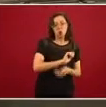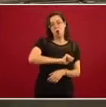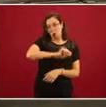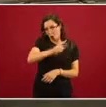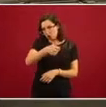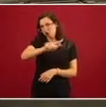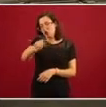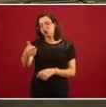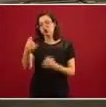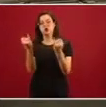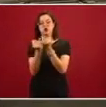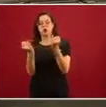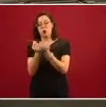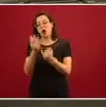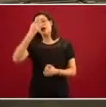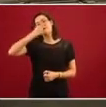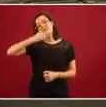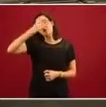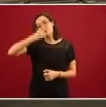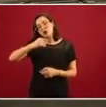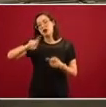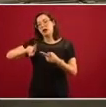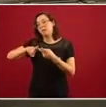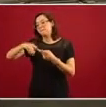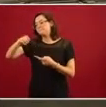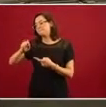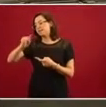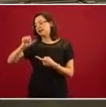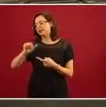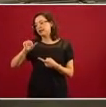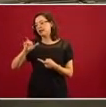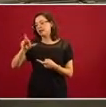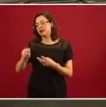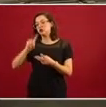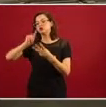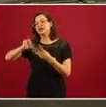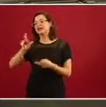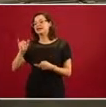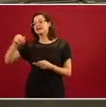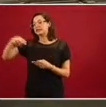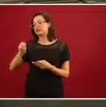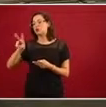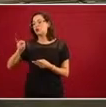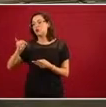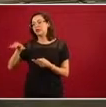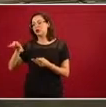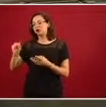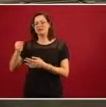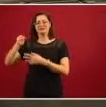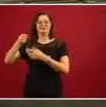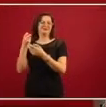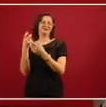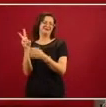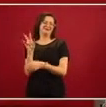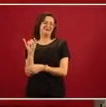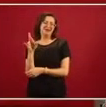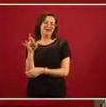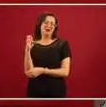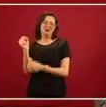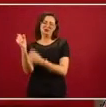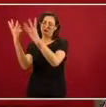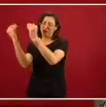about other similar infectious diseases like influenza and metapneumovirus